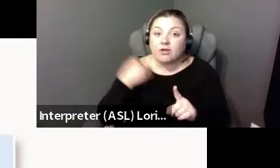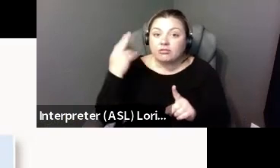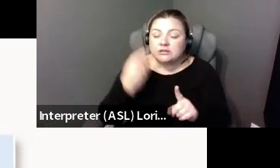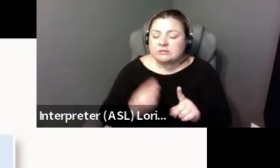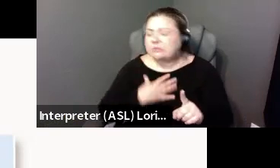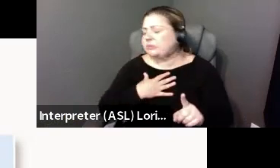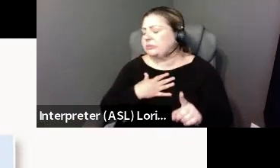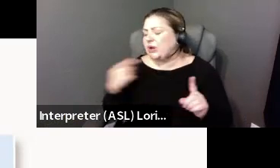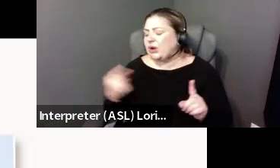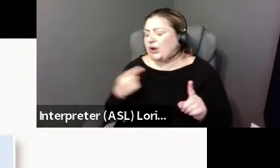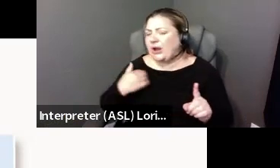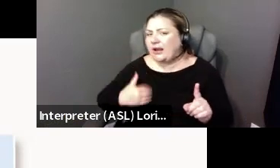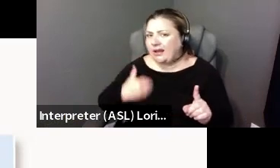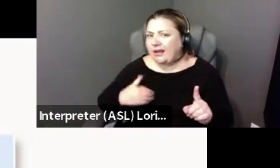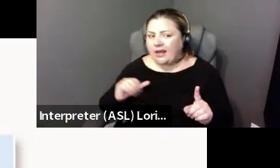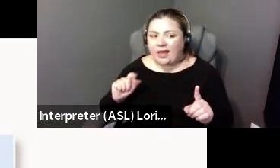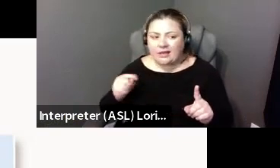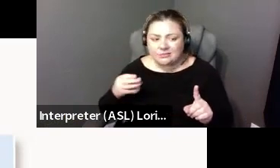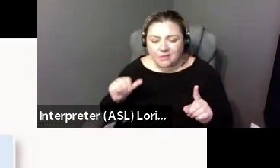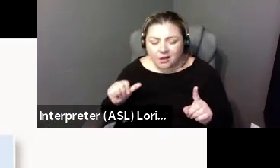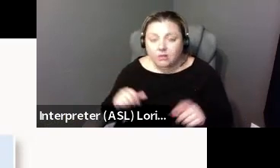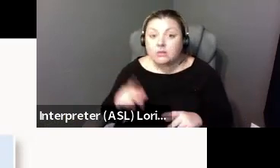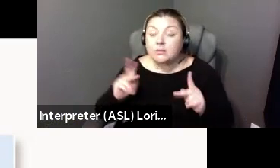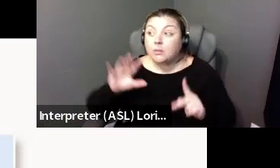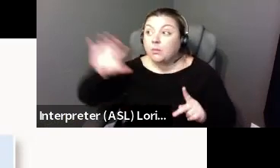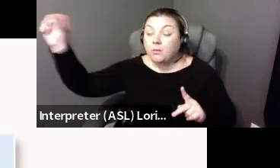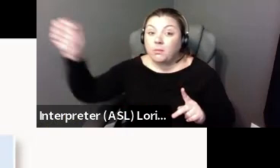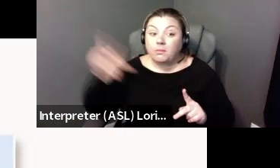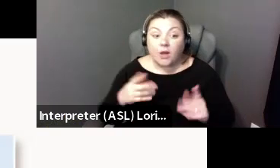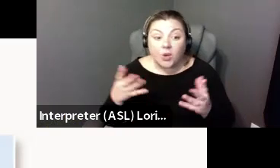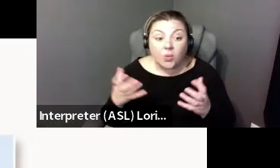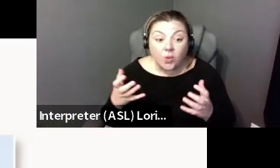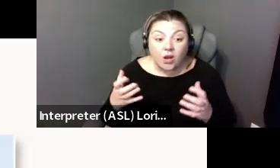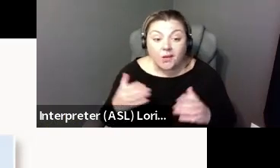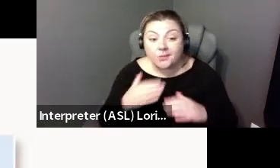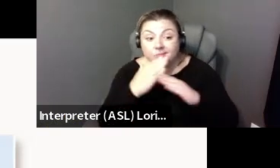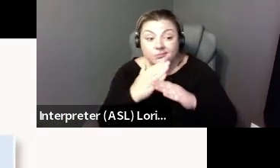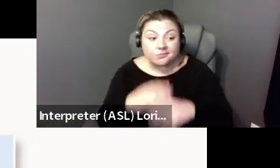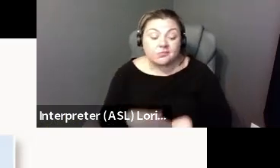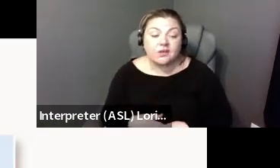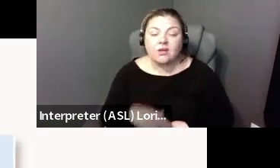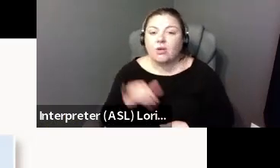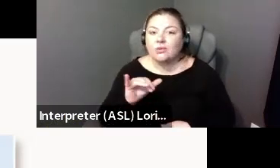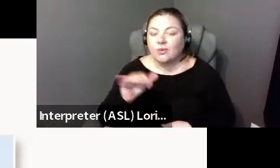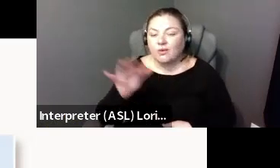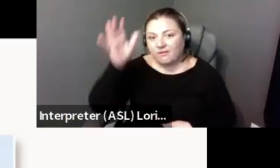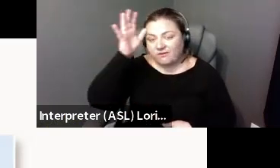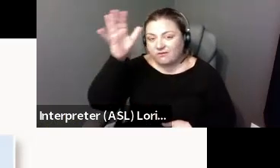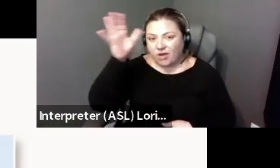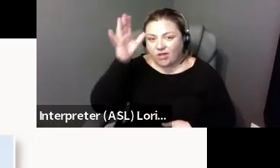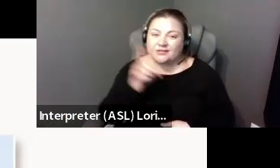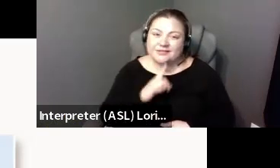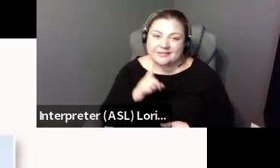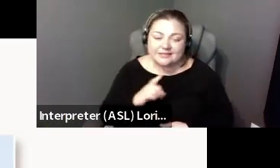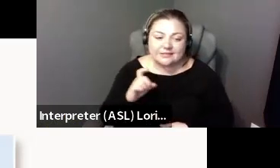were important for returning citizens, and then trying to compile resources for single fathers. We face challenges